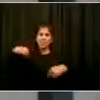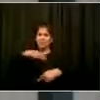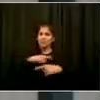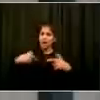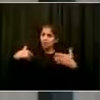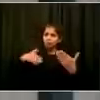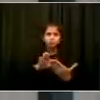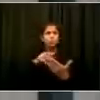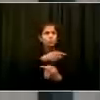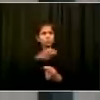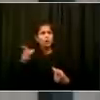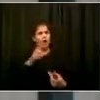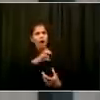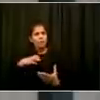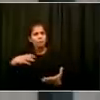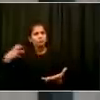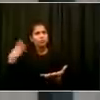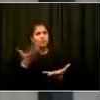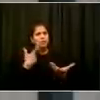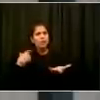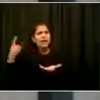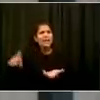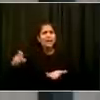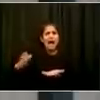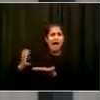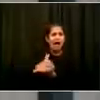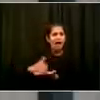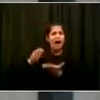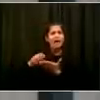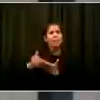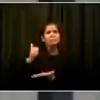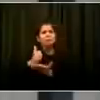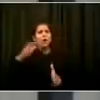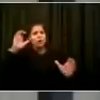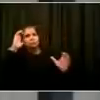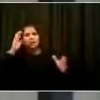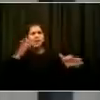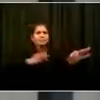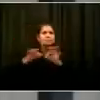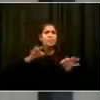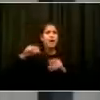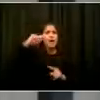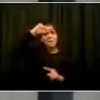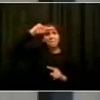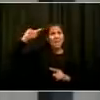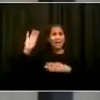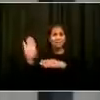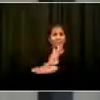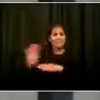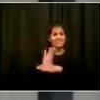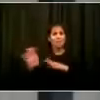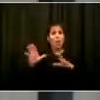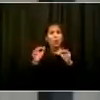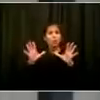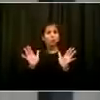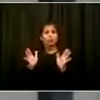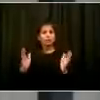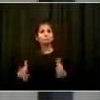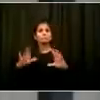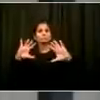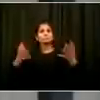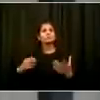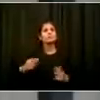were concerned. We were concerned because COVID was impacting 40% of Black businesses